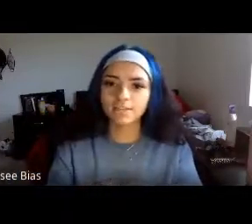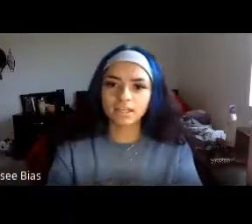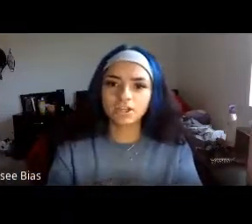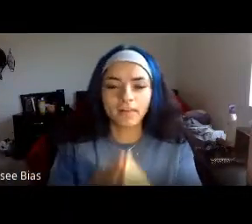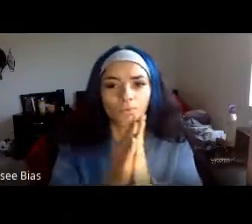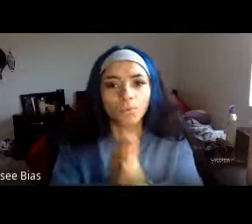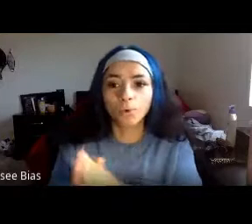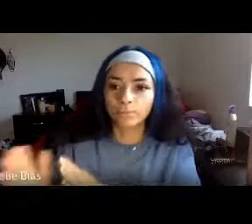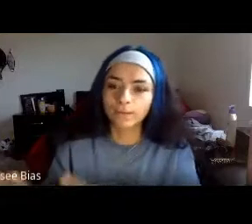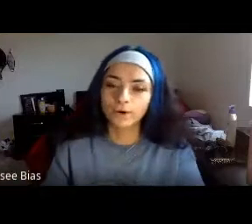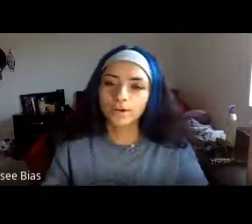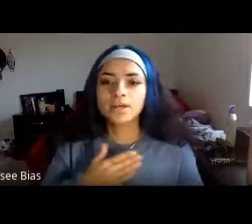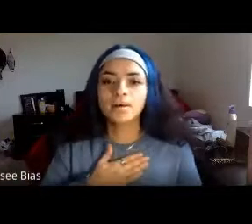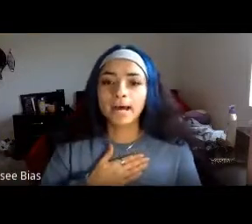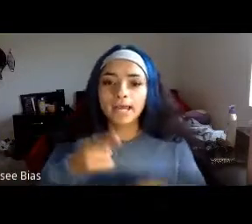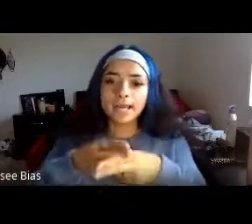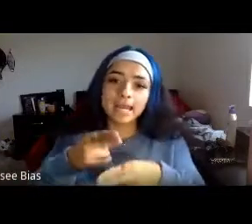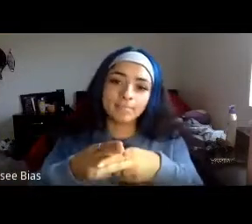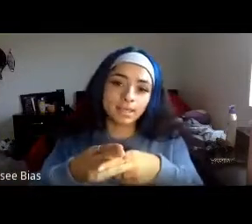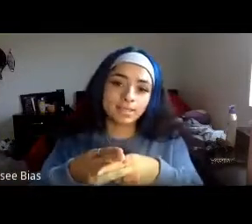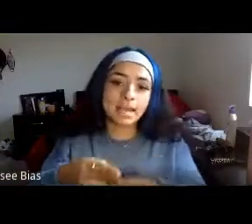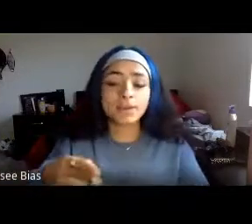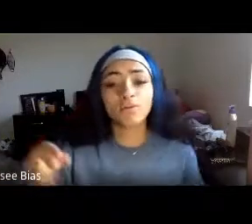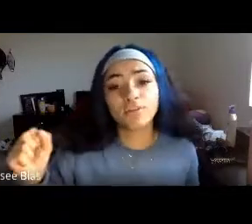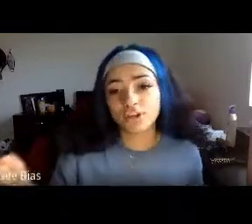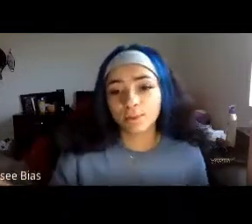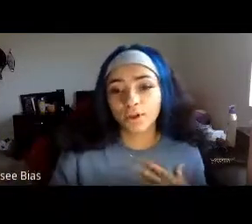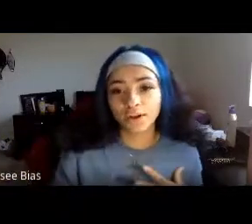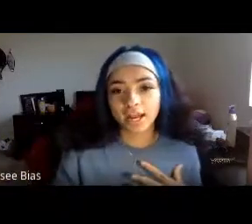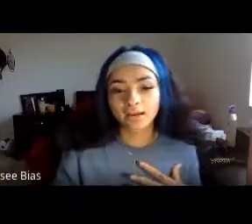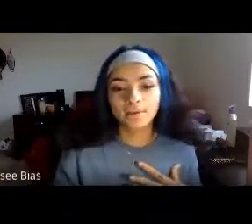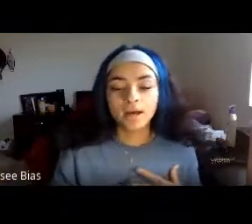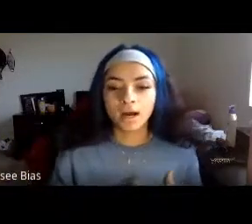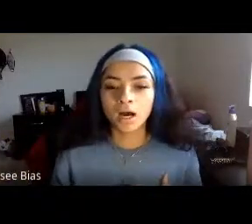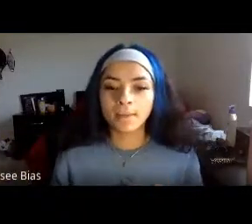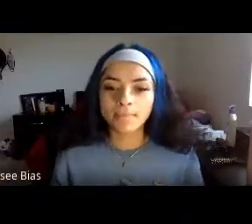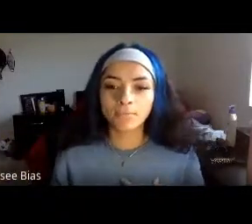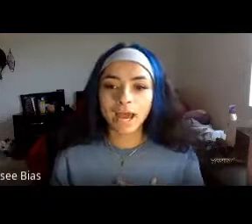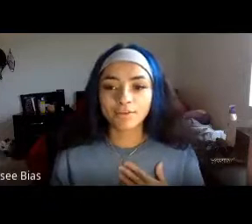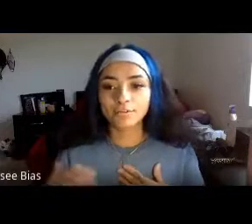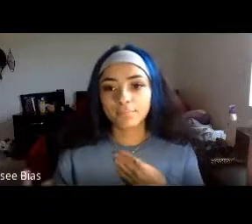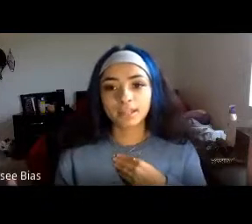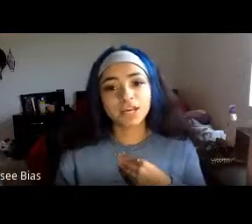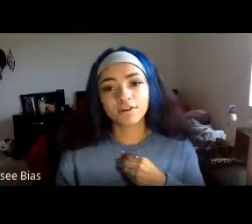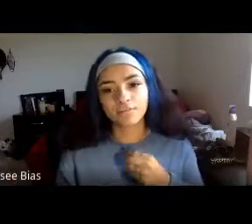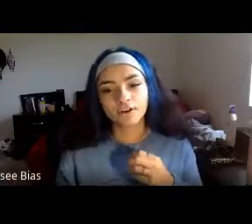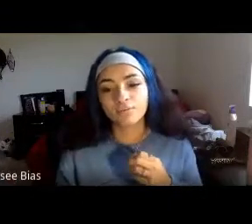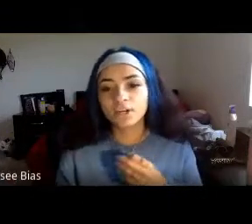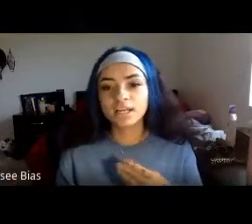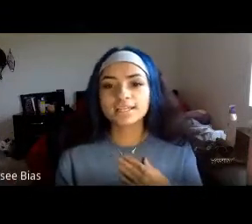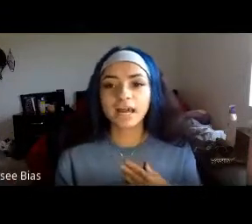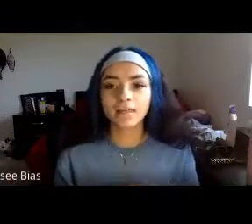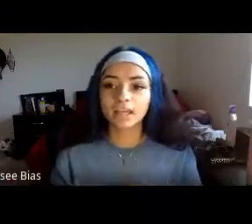instead of like, you know, like word by word. My name is, and then you'll finger spell your name. And then what I've heard from like the deaf and hard of